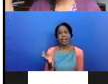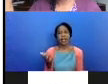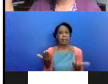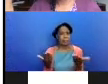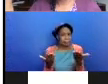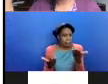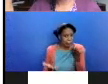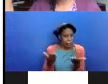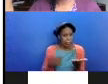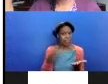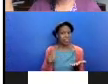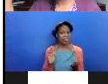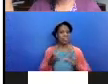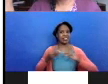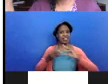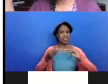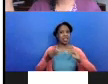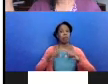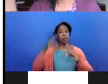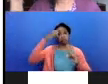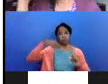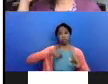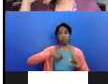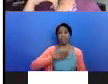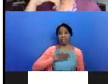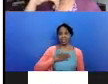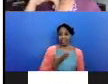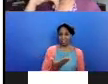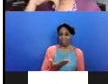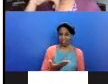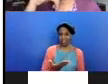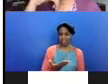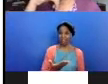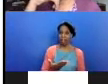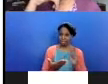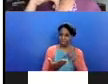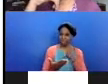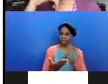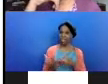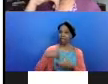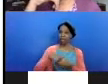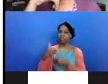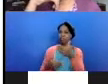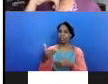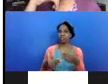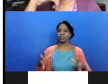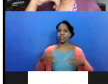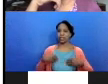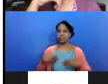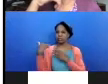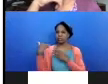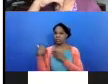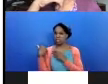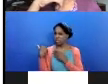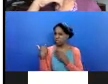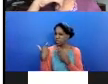me, acknowledgement is part of taking responsibility and part of repair. So I actually see that. But is there a distinction there that you